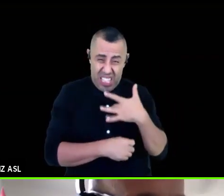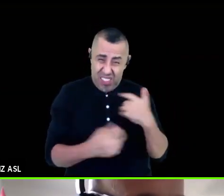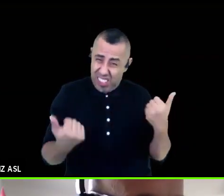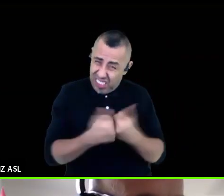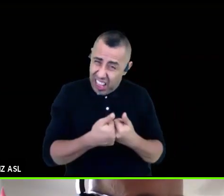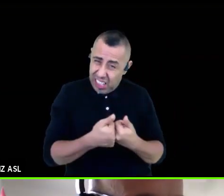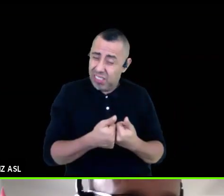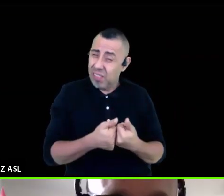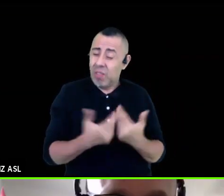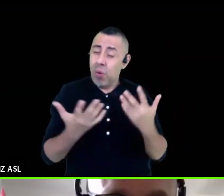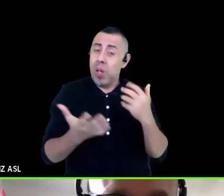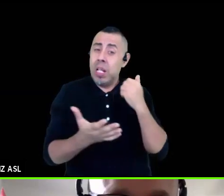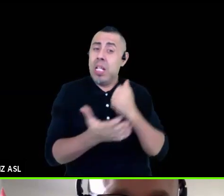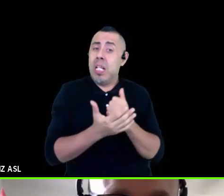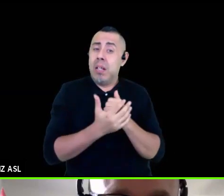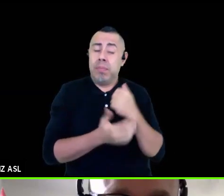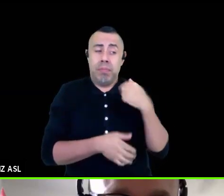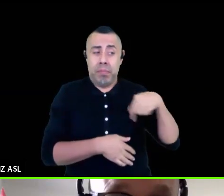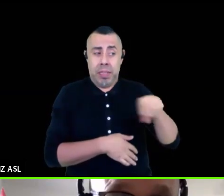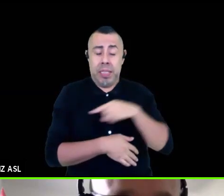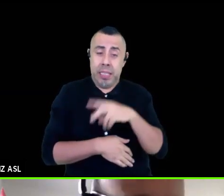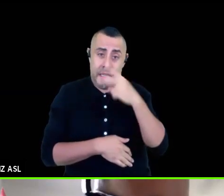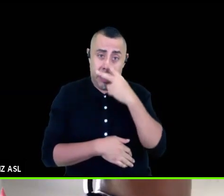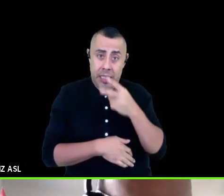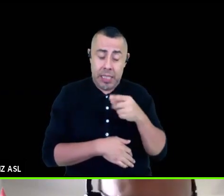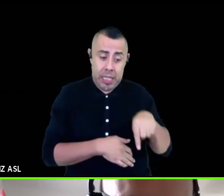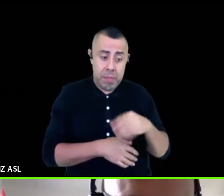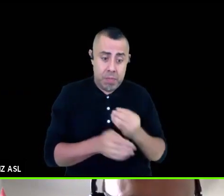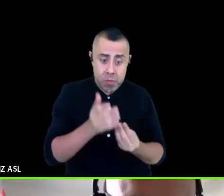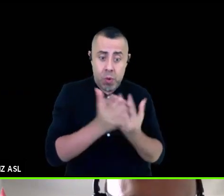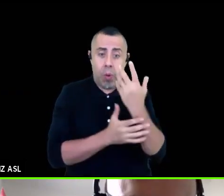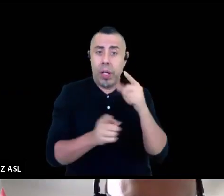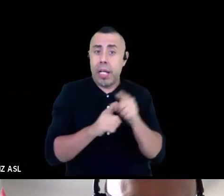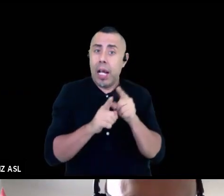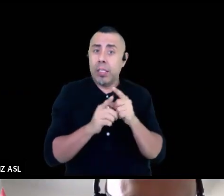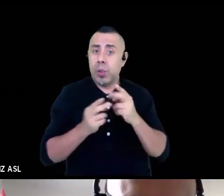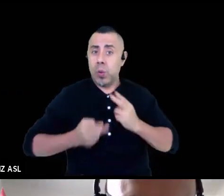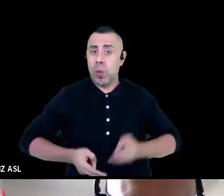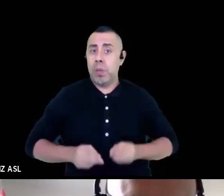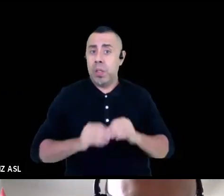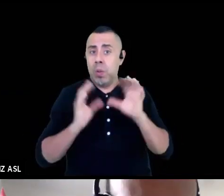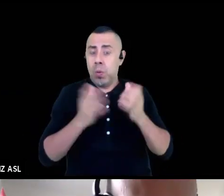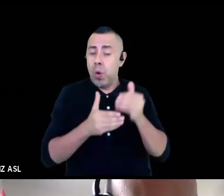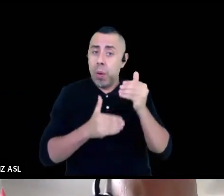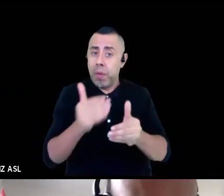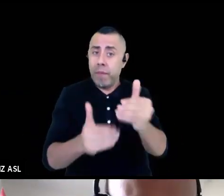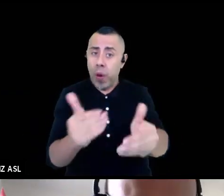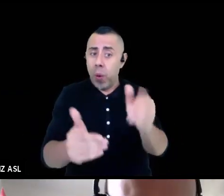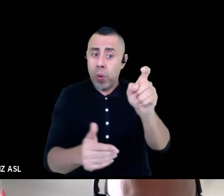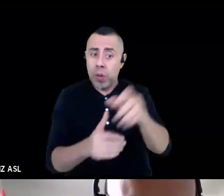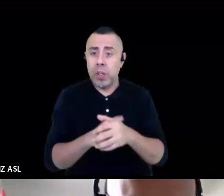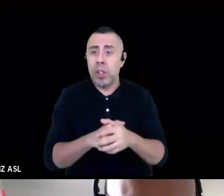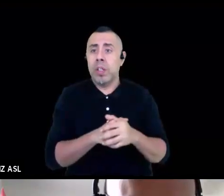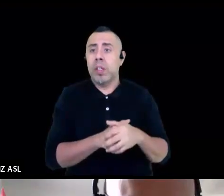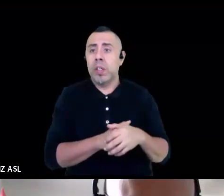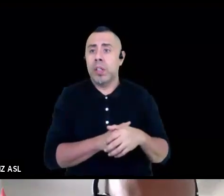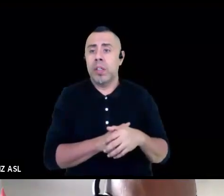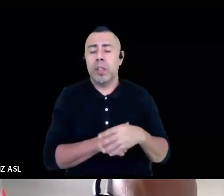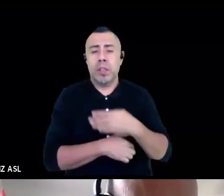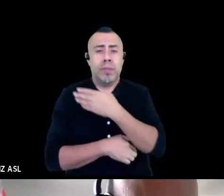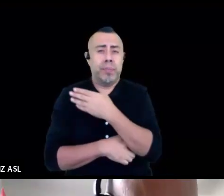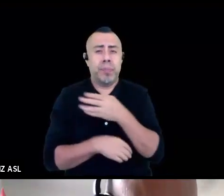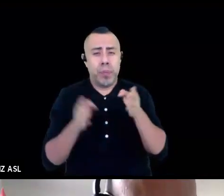growing, forward moving humans in the world? I think real quick before I pass it off to Dan, just